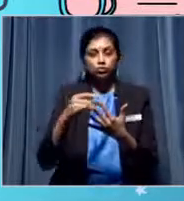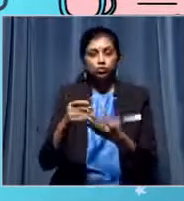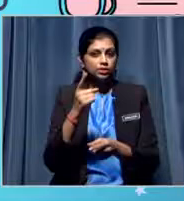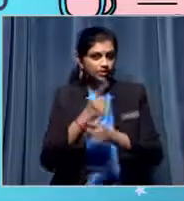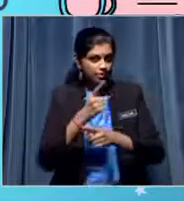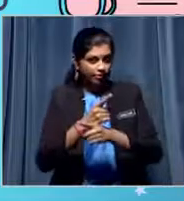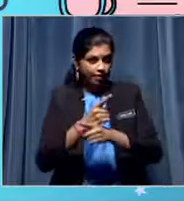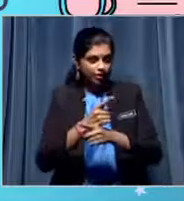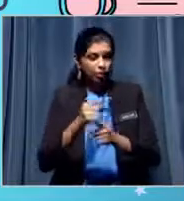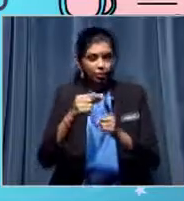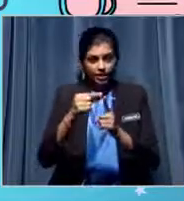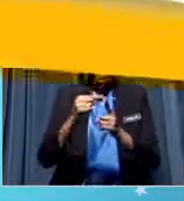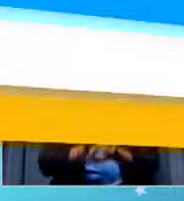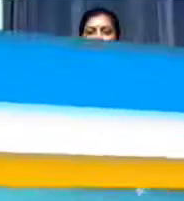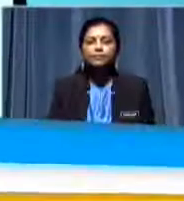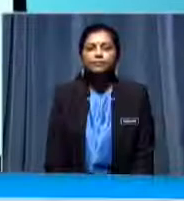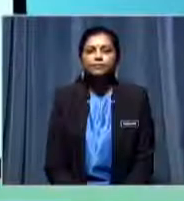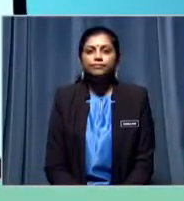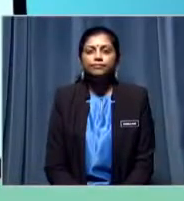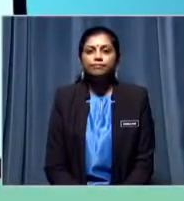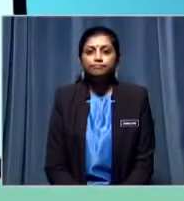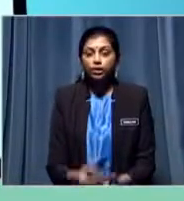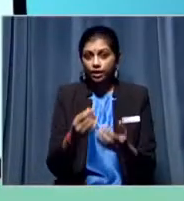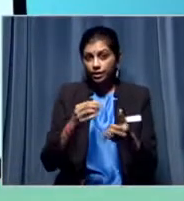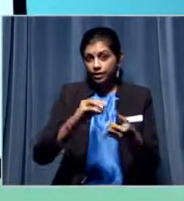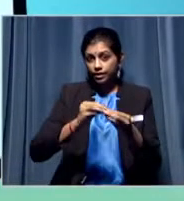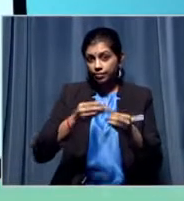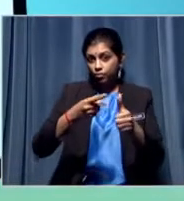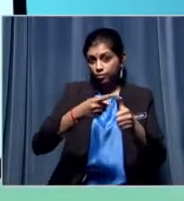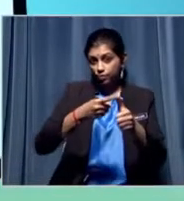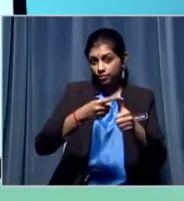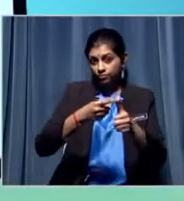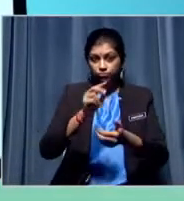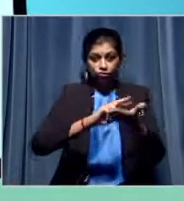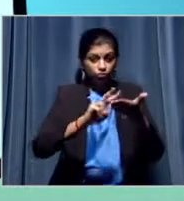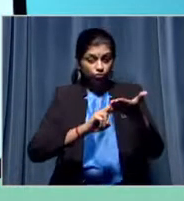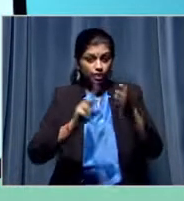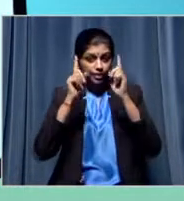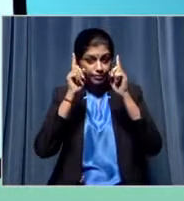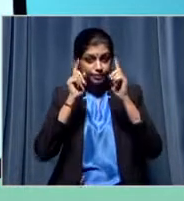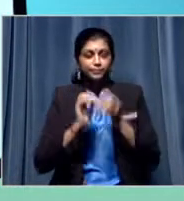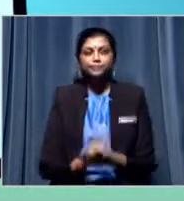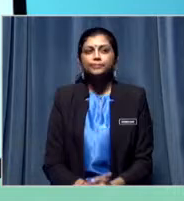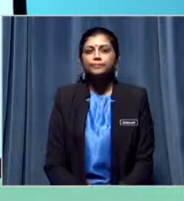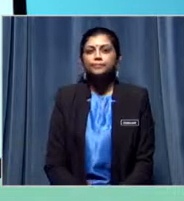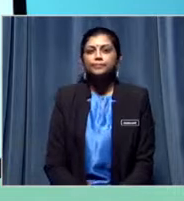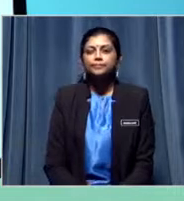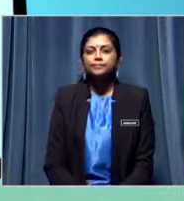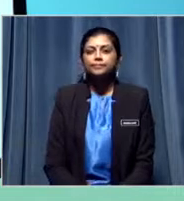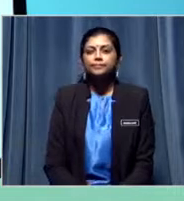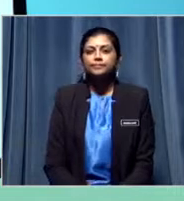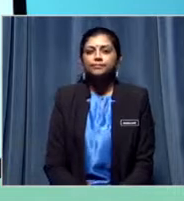of the future tense. What plans have you got for Saturday? I'm going to visit